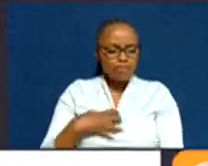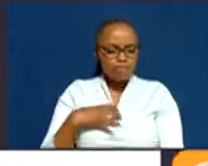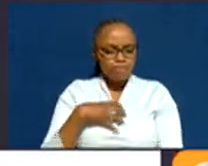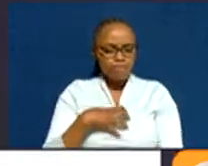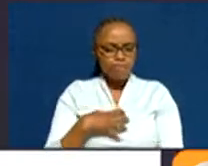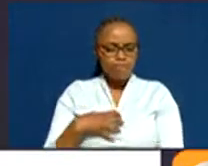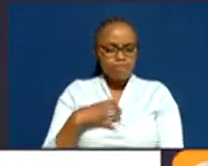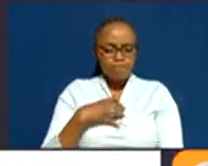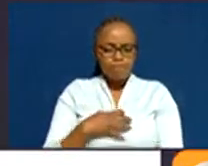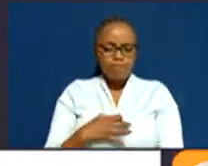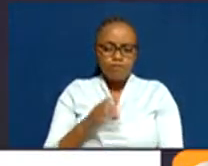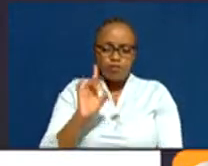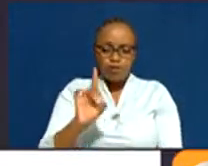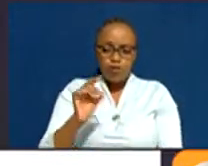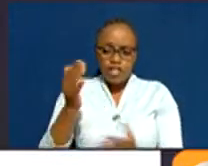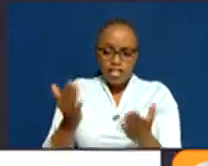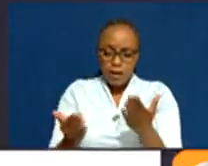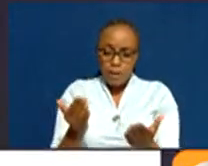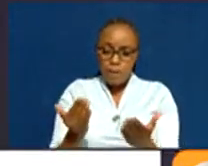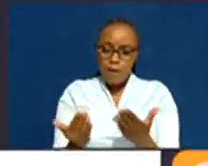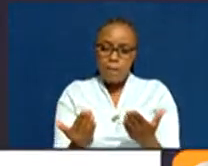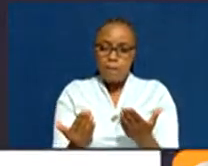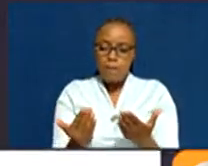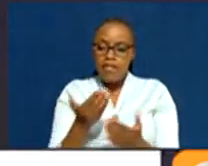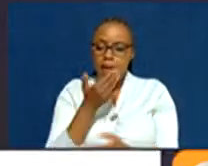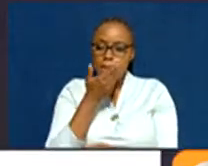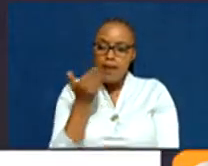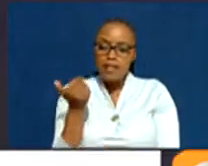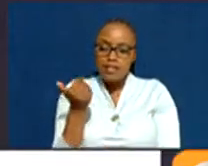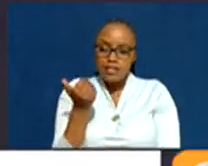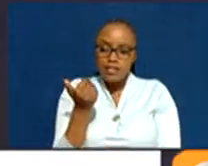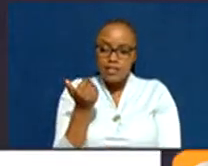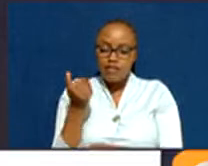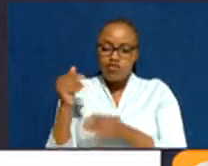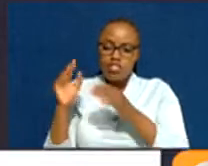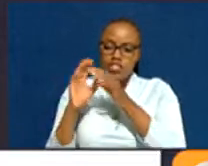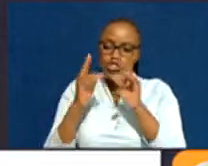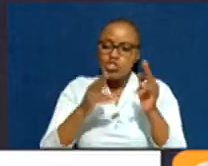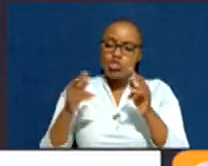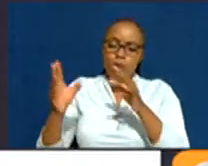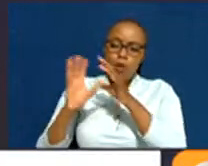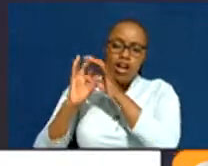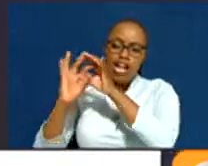of, as perhaps one of the best known cultural